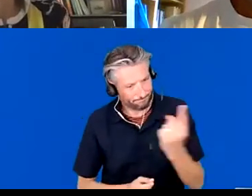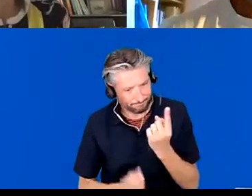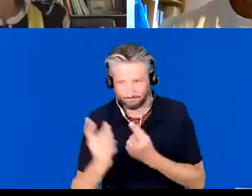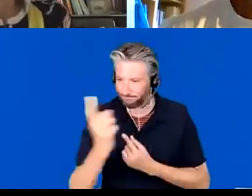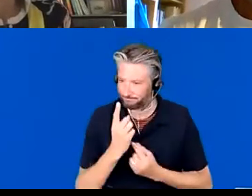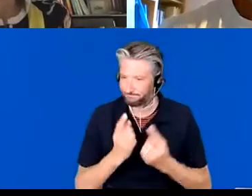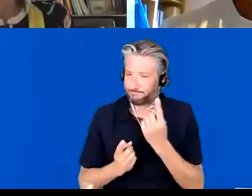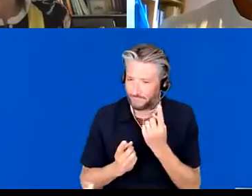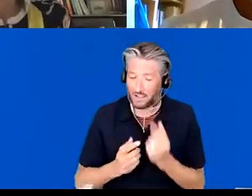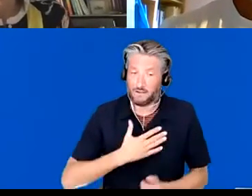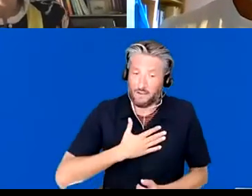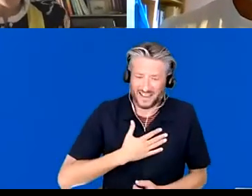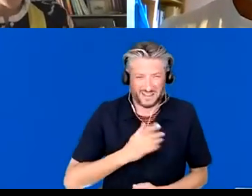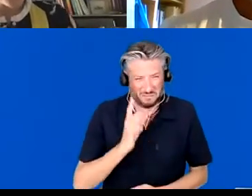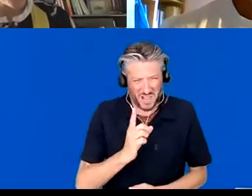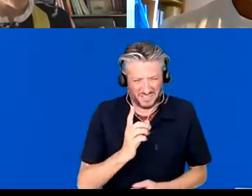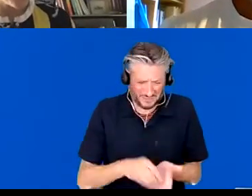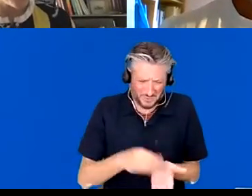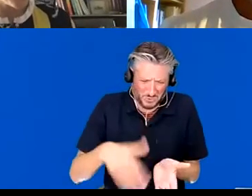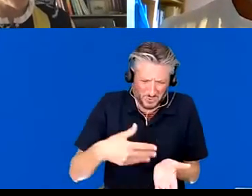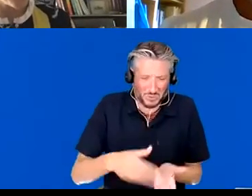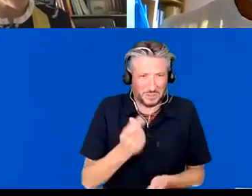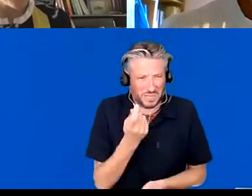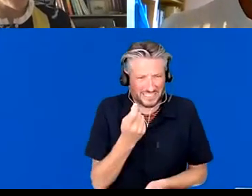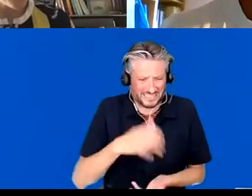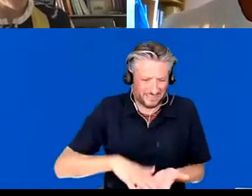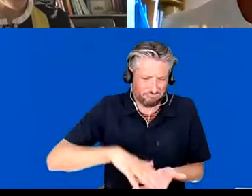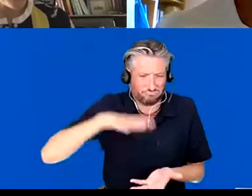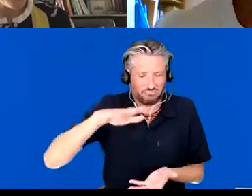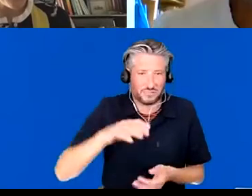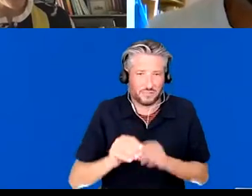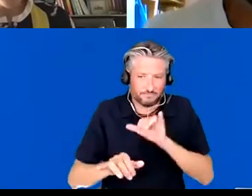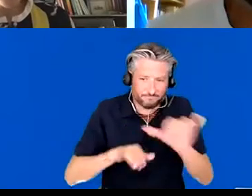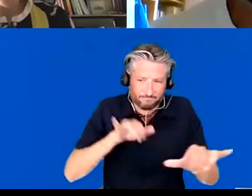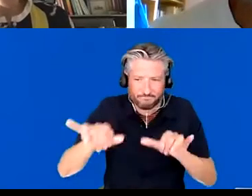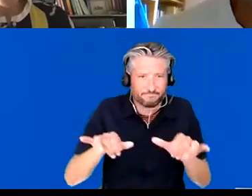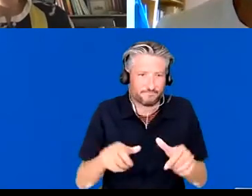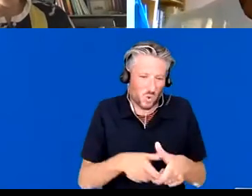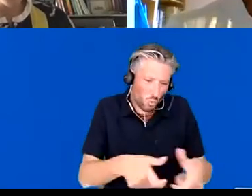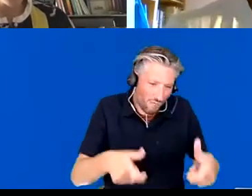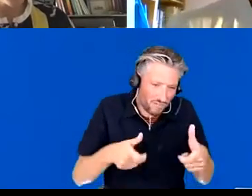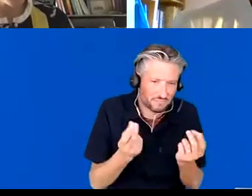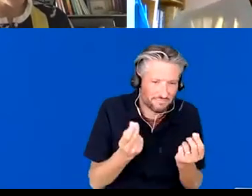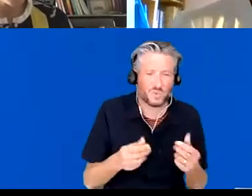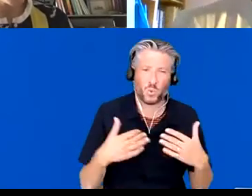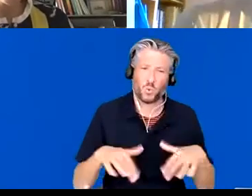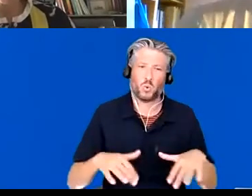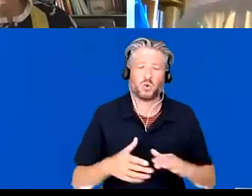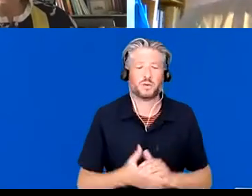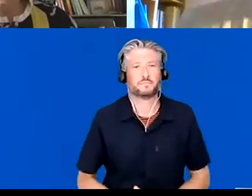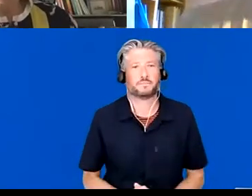great points, Beatrice. You want to follow up on that, Henry? Yeah, I just want to follow up on that. That's really, really